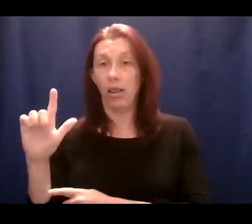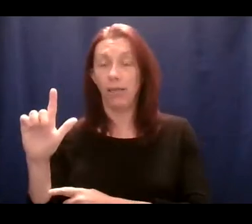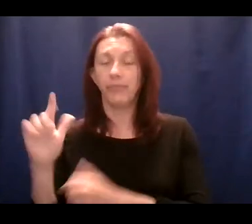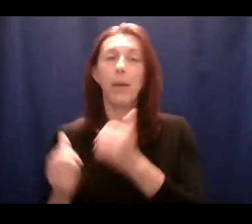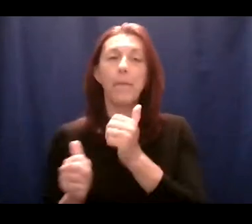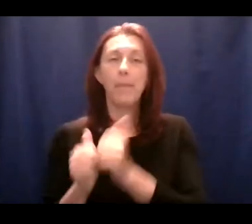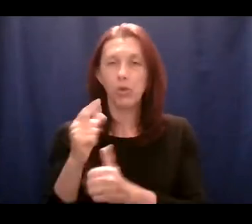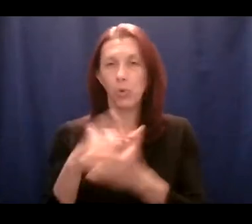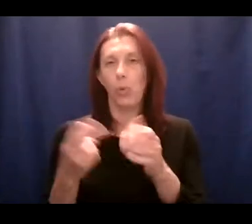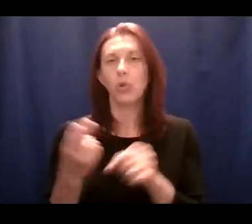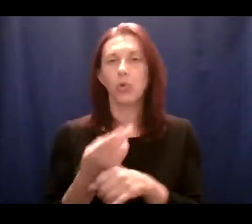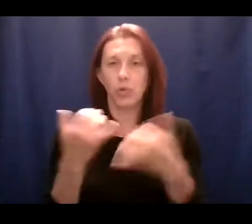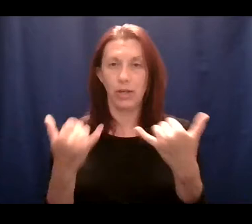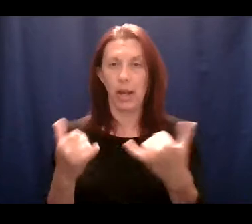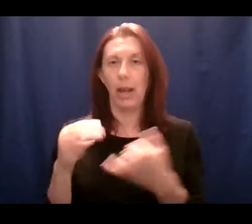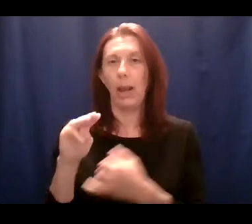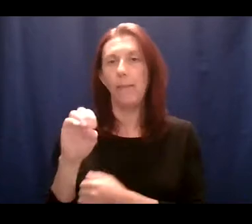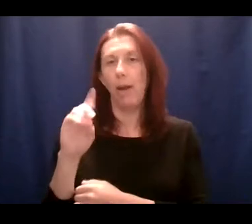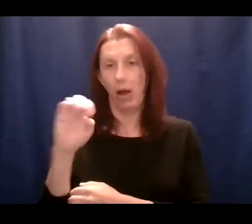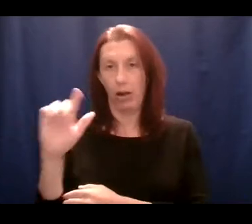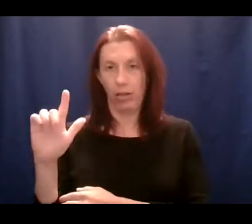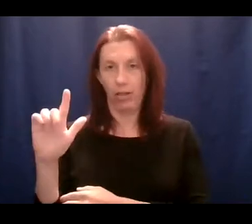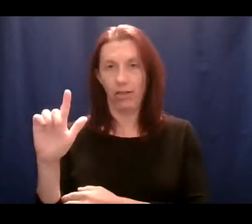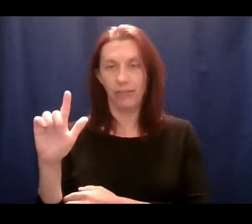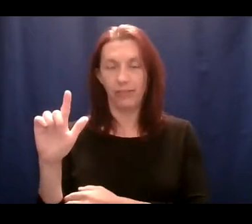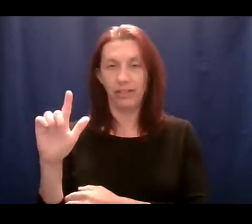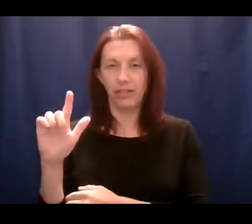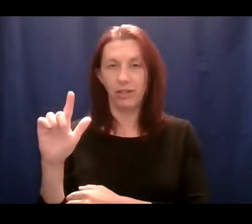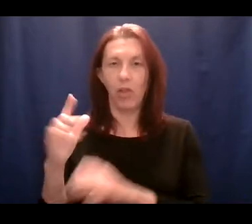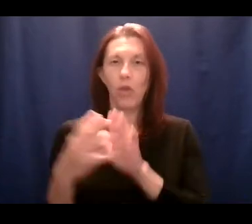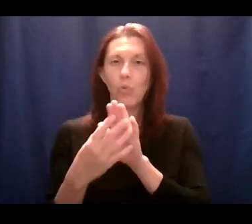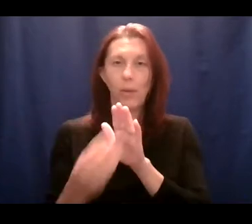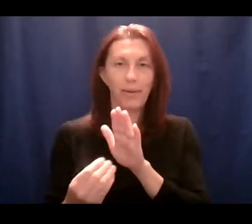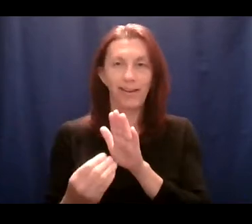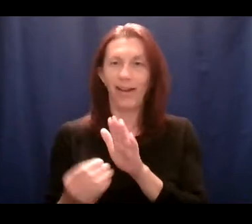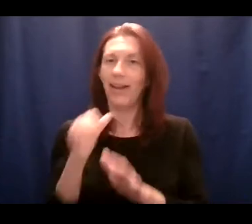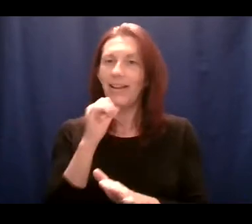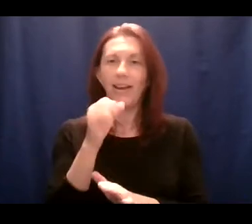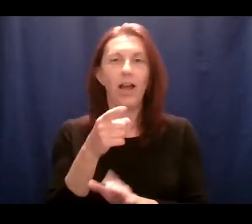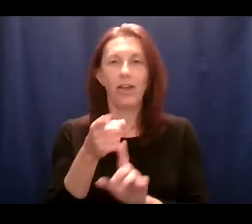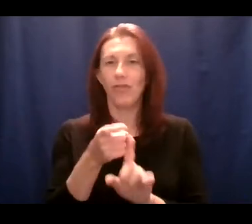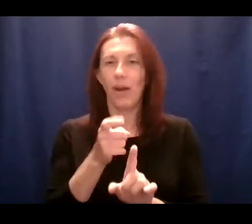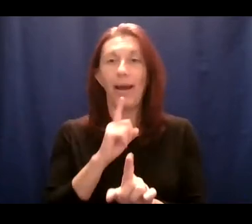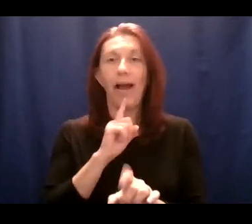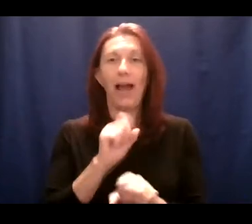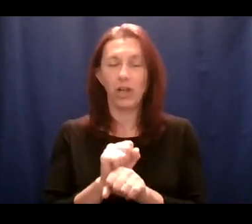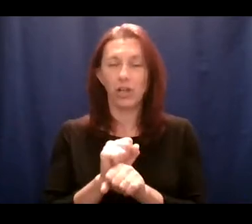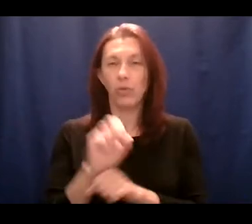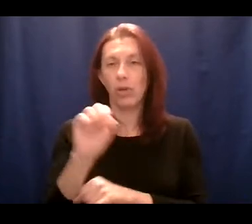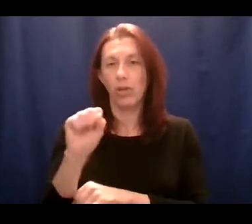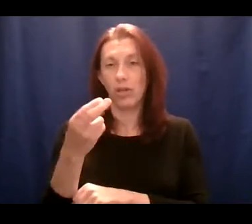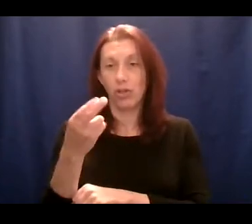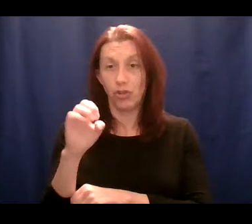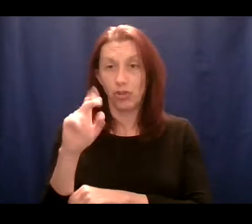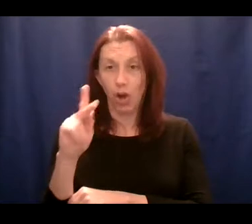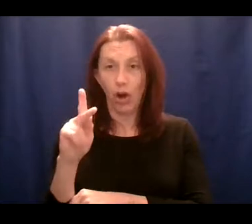So they're museum grade replicas that are not from sharks, but made to be exactly